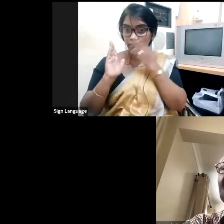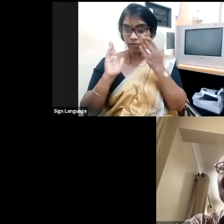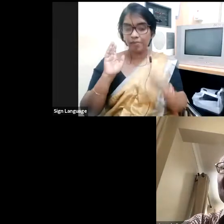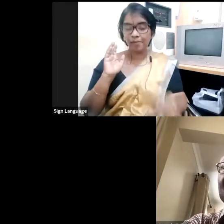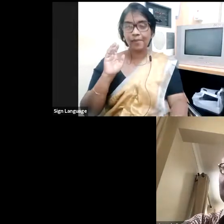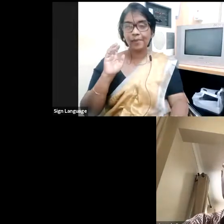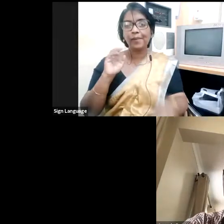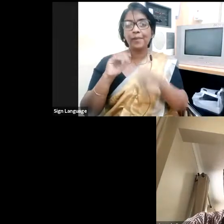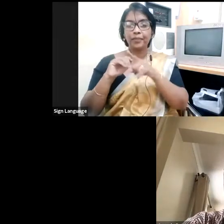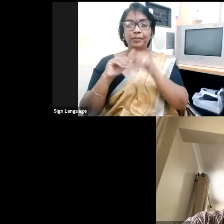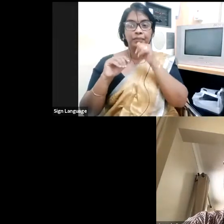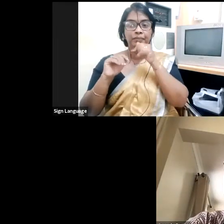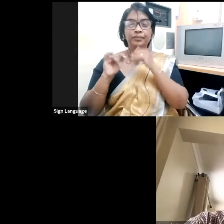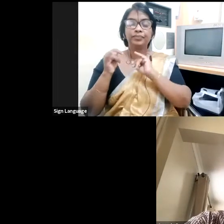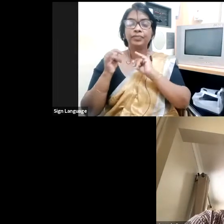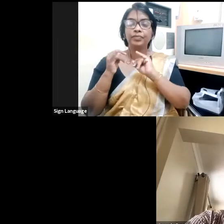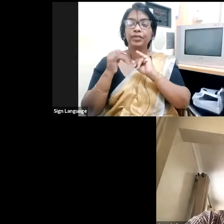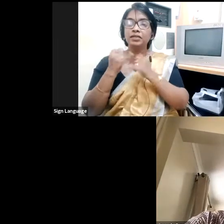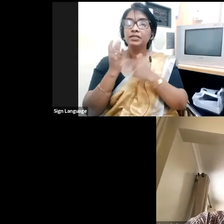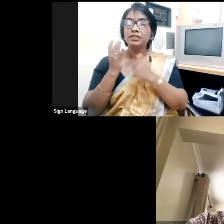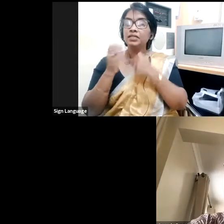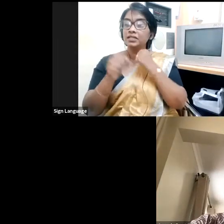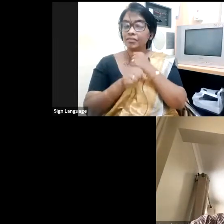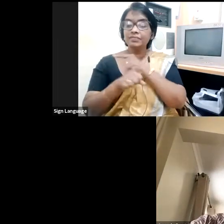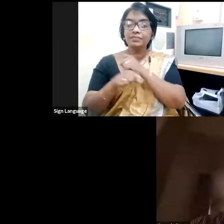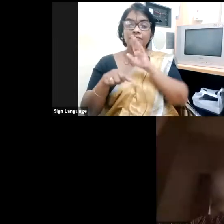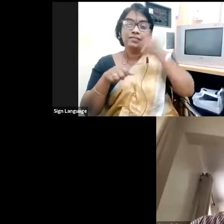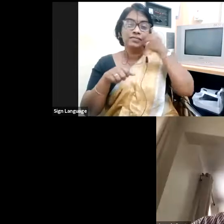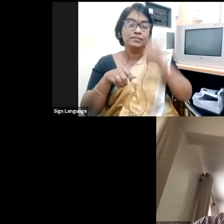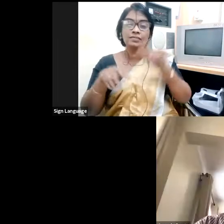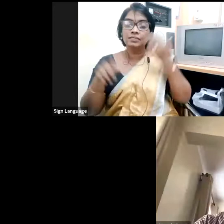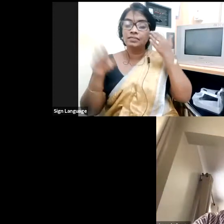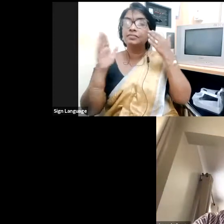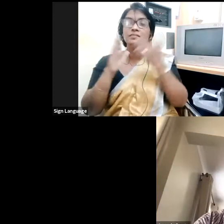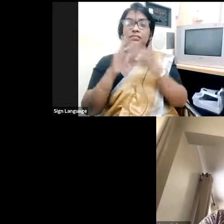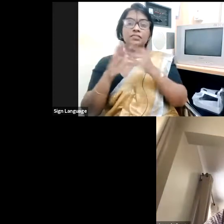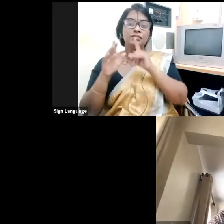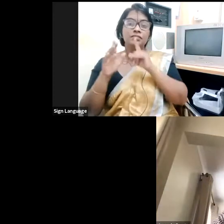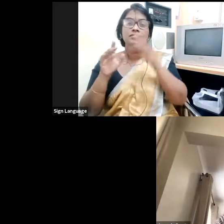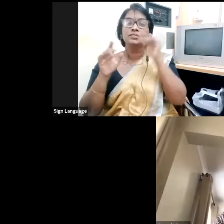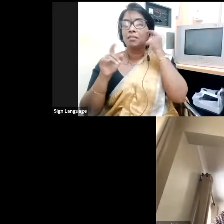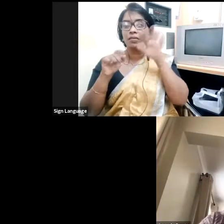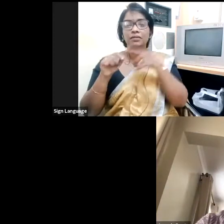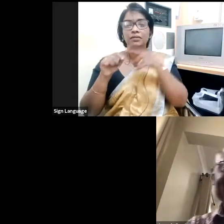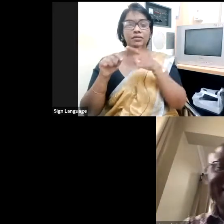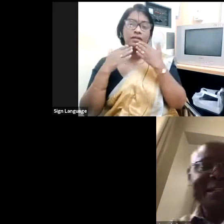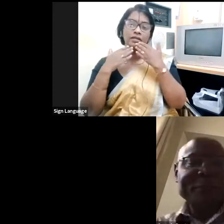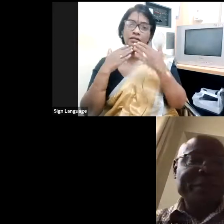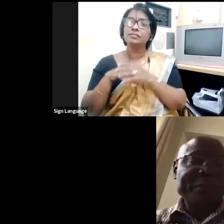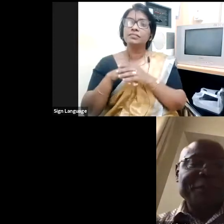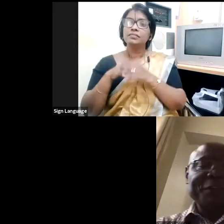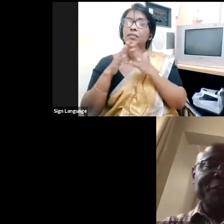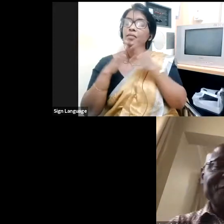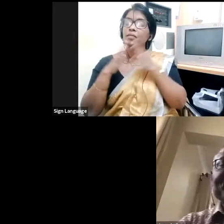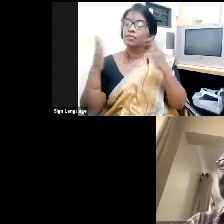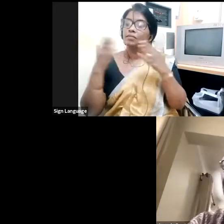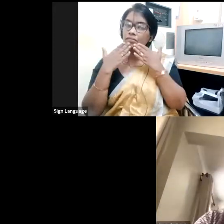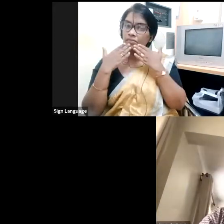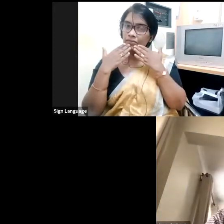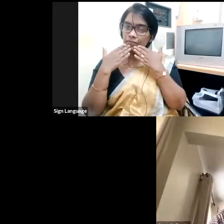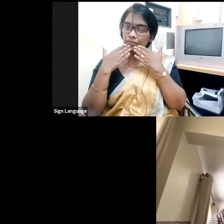businesses as well as innovation? Over to you, Joe. Thank you very much, Fadil. Thank you